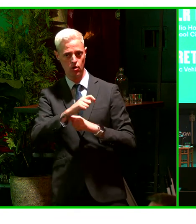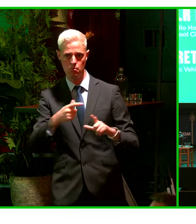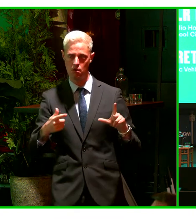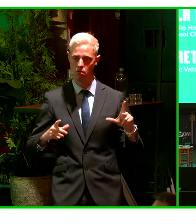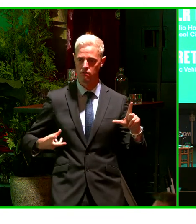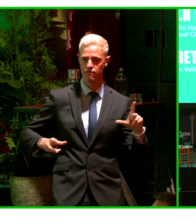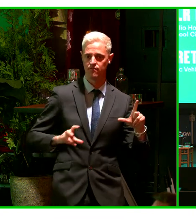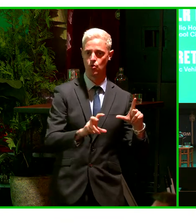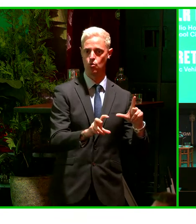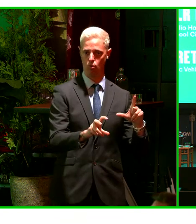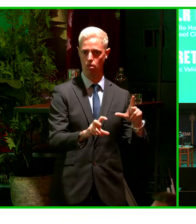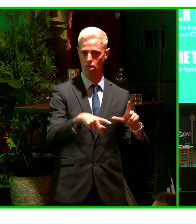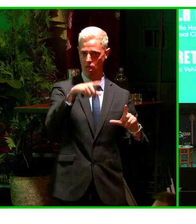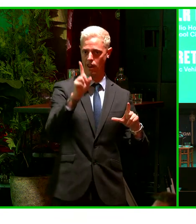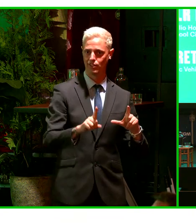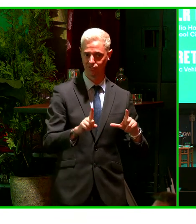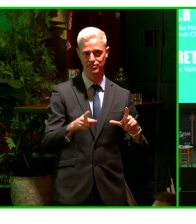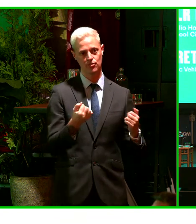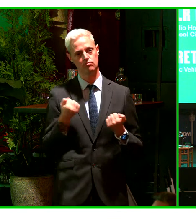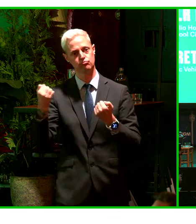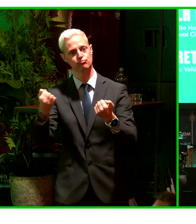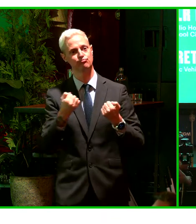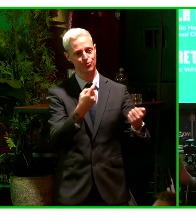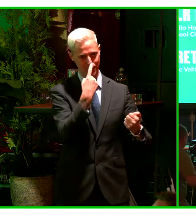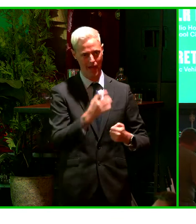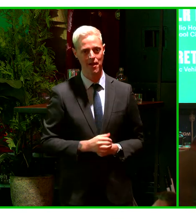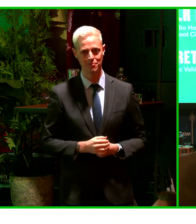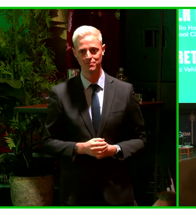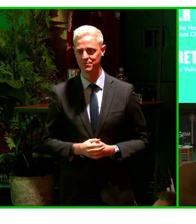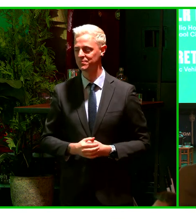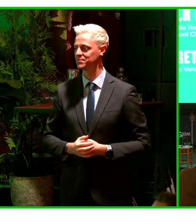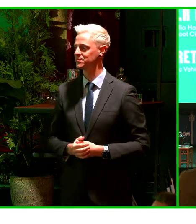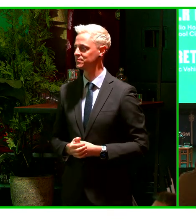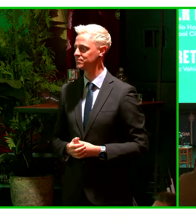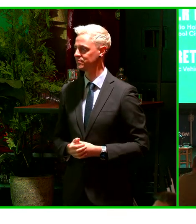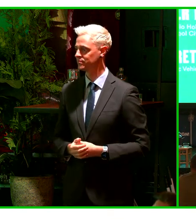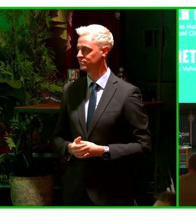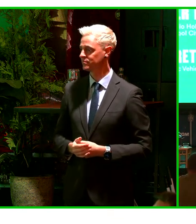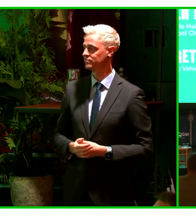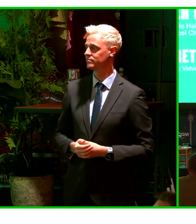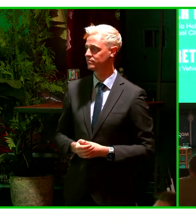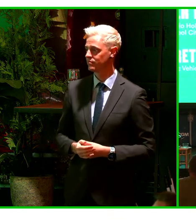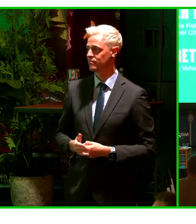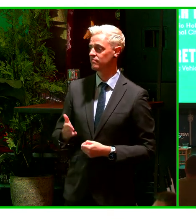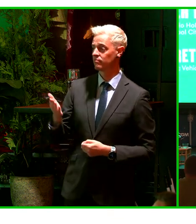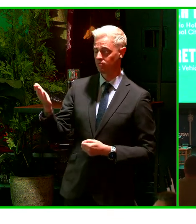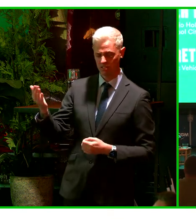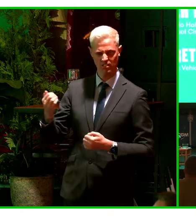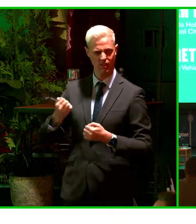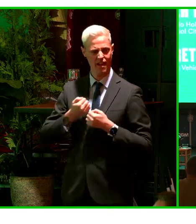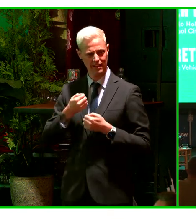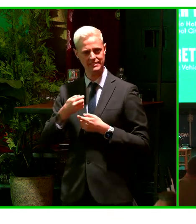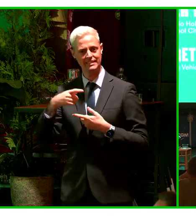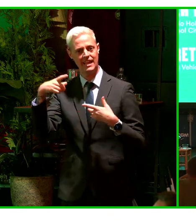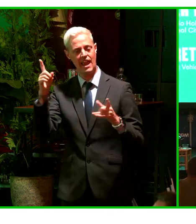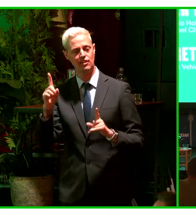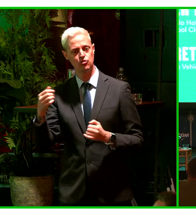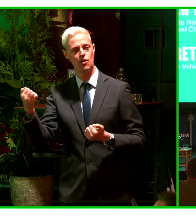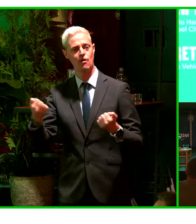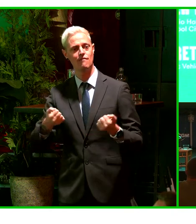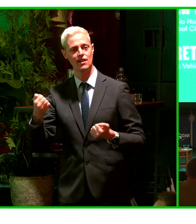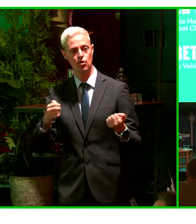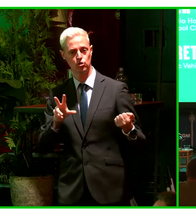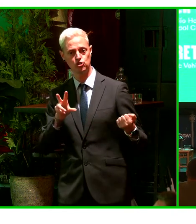be? Yeah. So, also, just a very quick background. BEV, we're a network of electric vehicle charging infrastructure here in